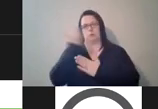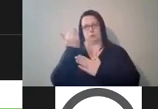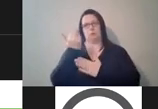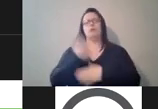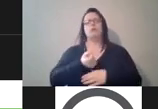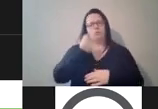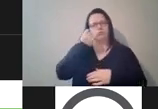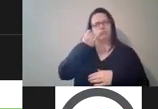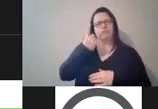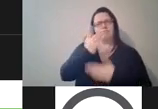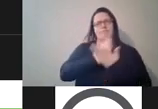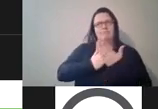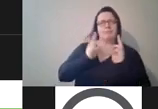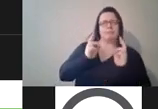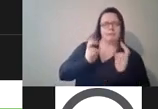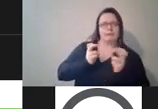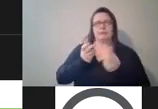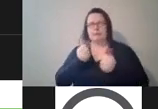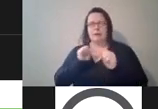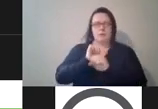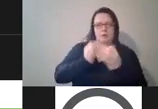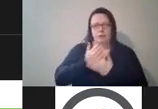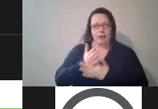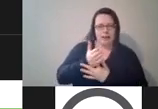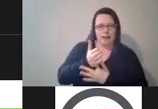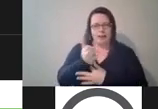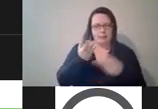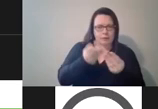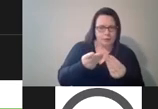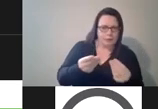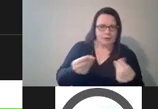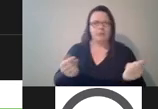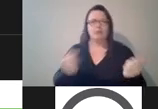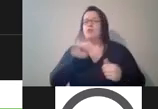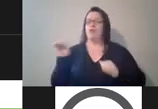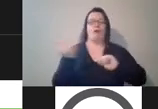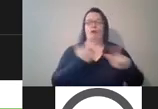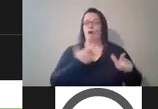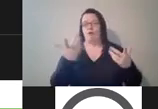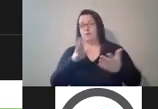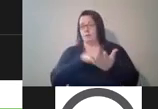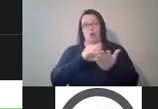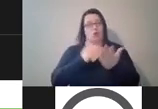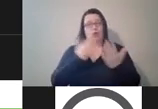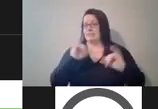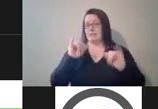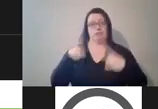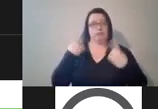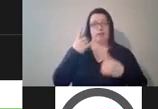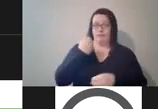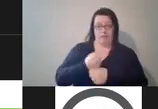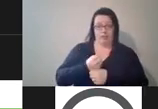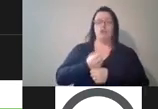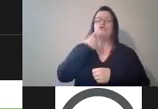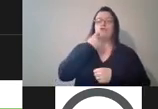that. And again, we're all on that learning curve. And one thing that we heard loud and clear through the 5-year review is that there needs to